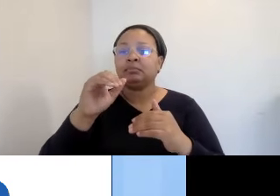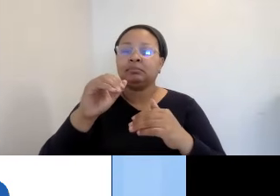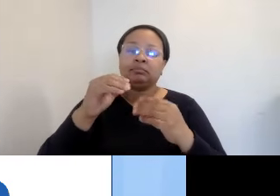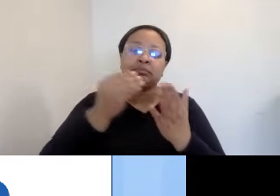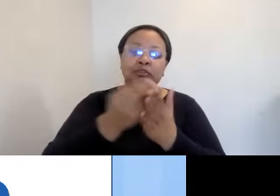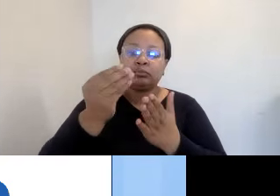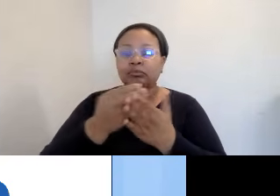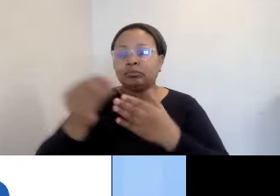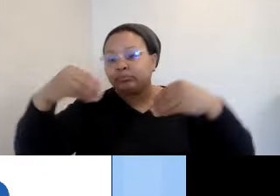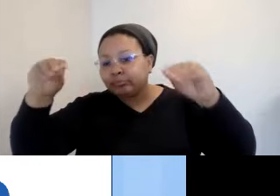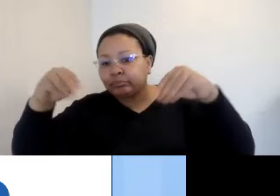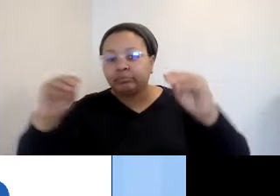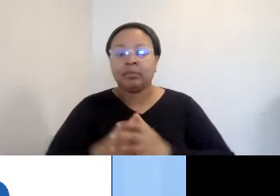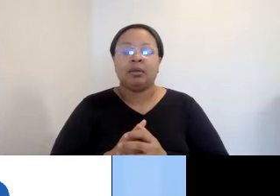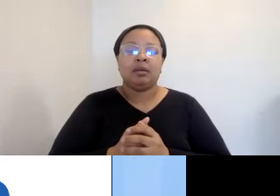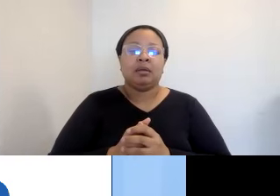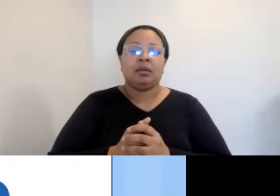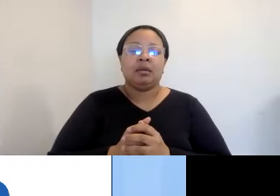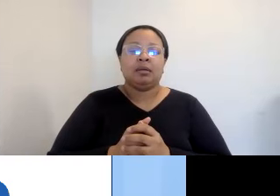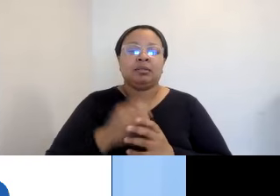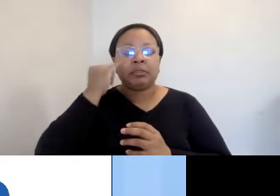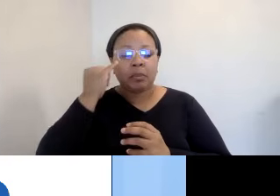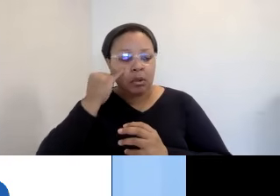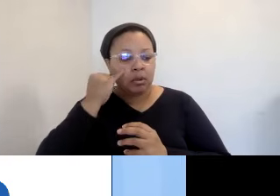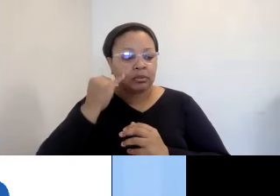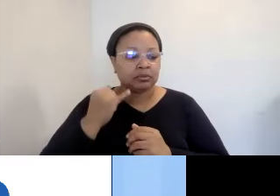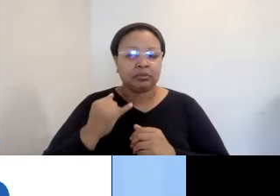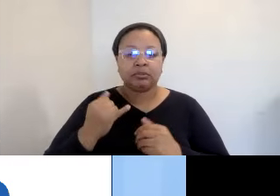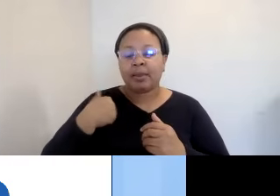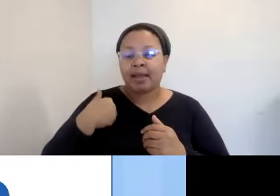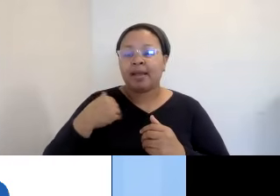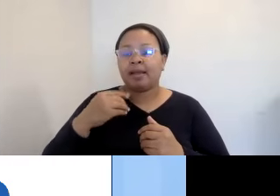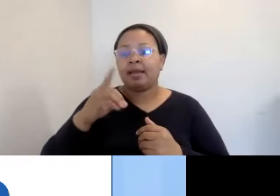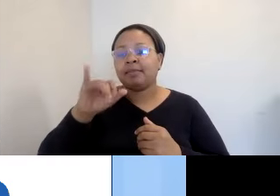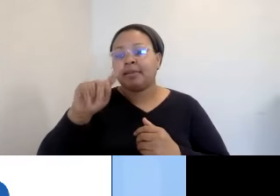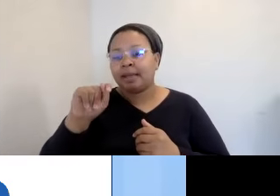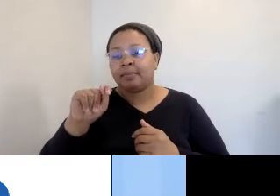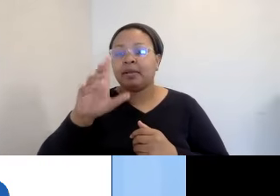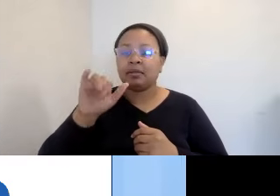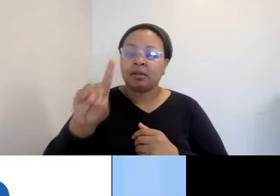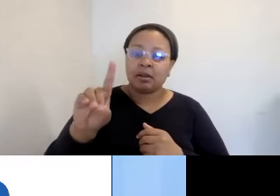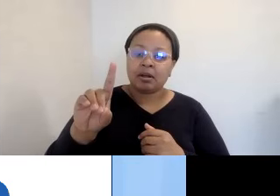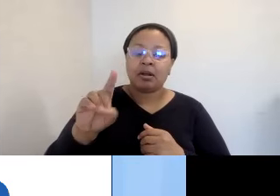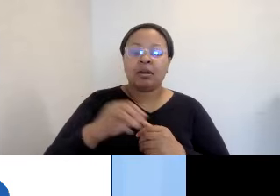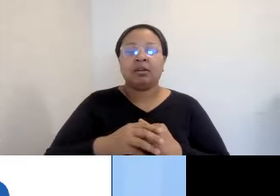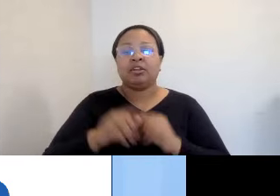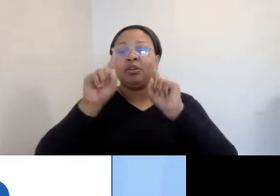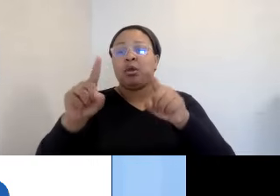someone who has their debit card and they're going to a liquor store,